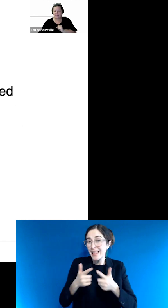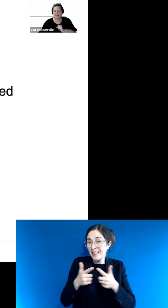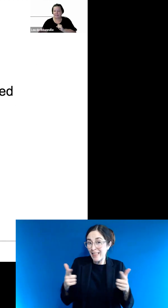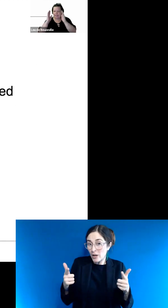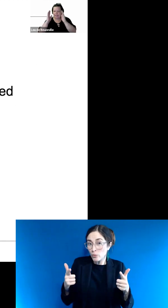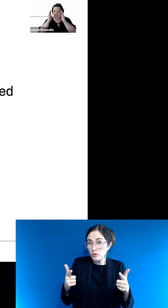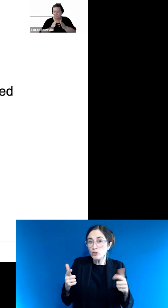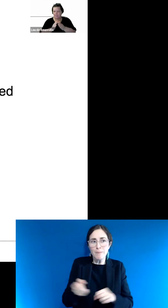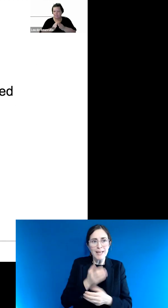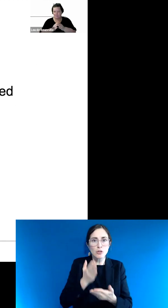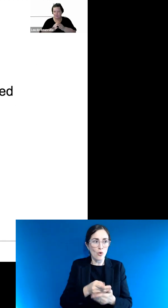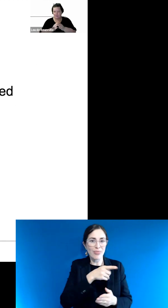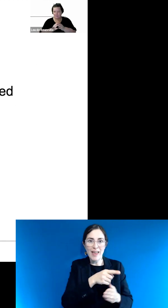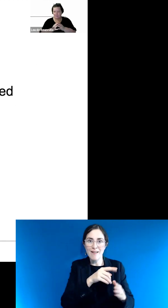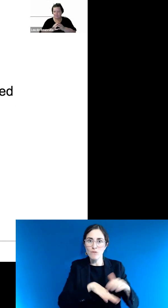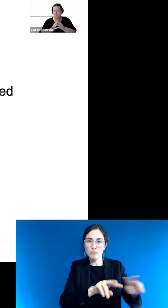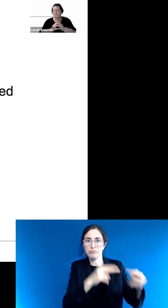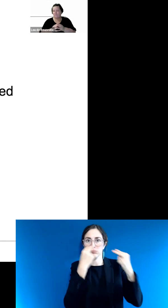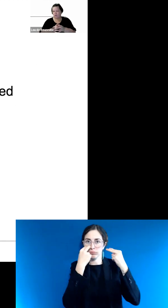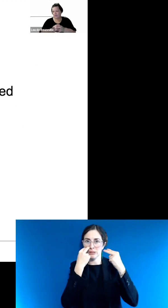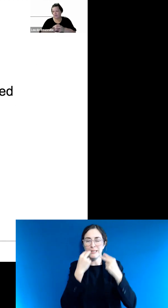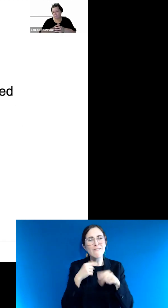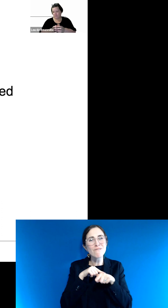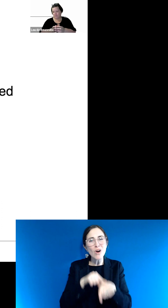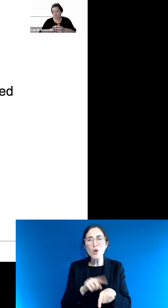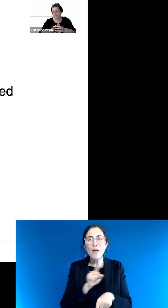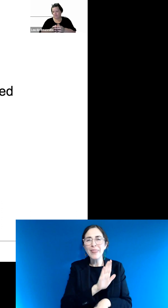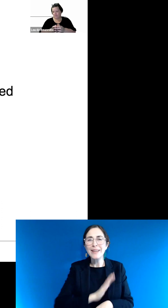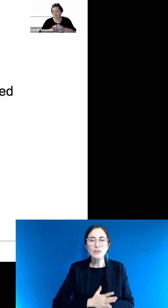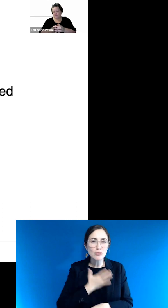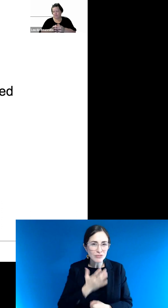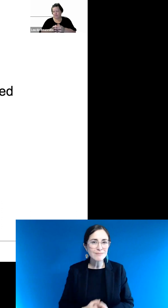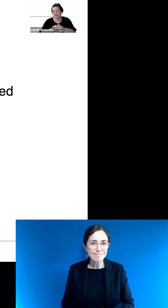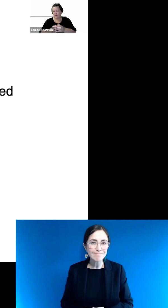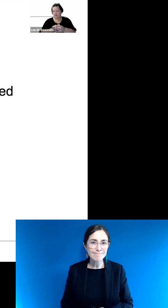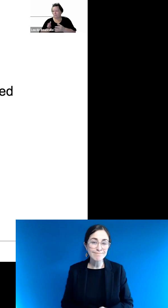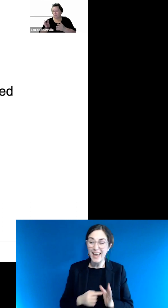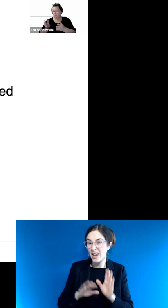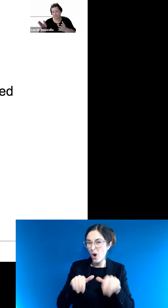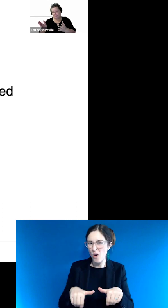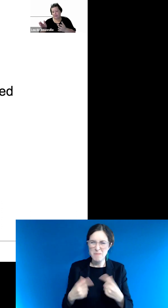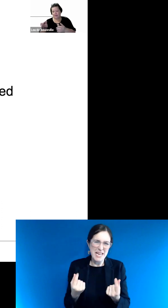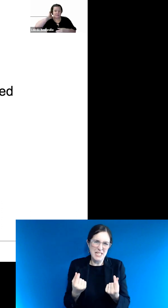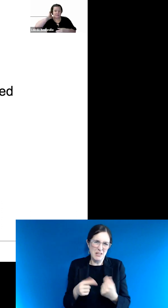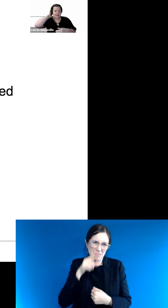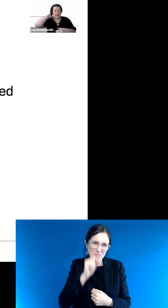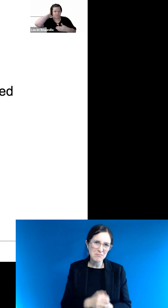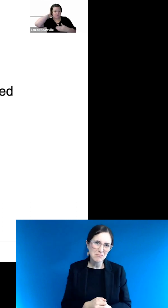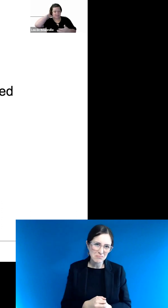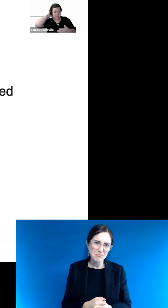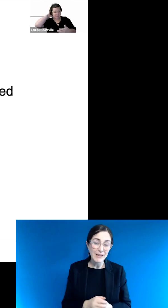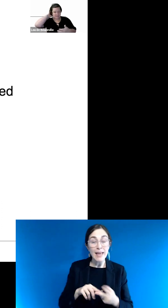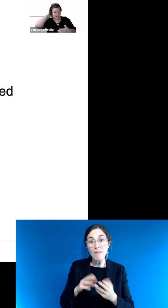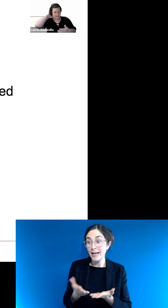that the kids' attention is maximised. So follow their interests. Now, at home, you easily can. If I